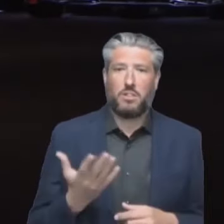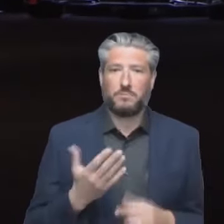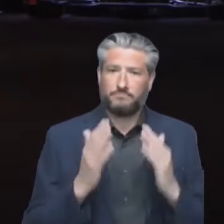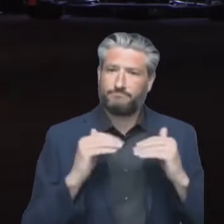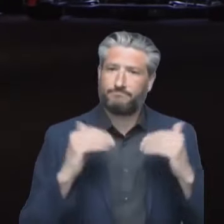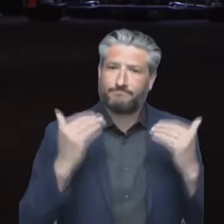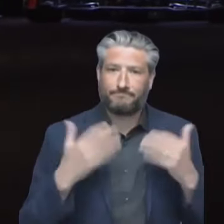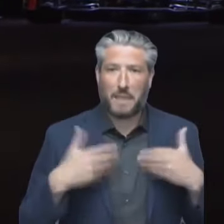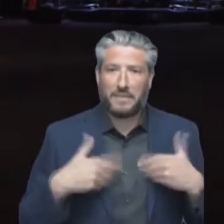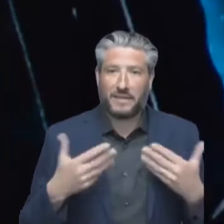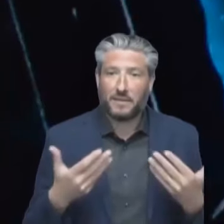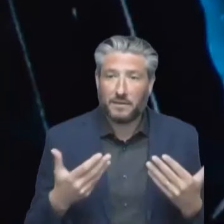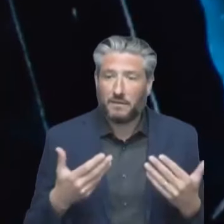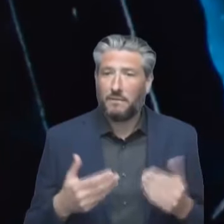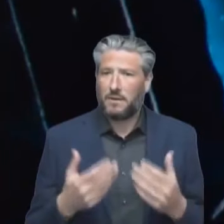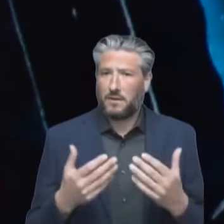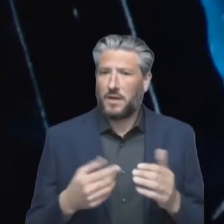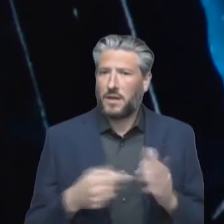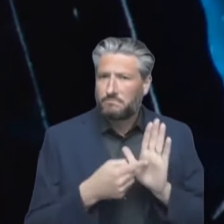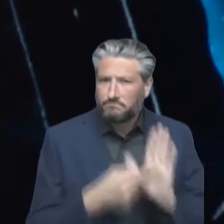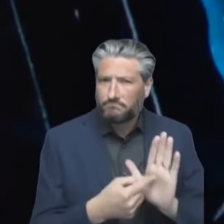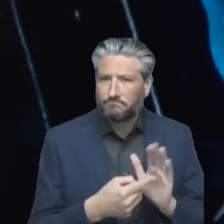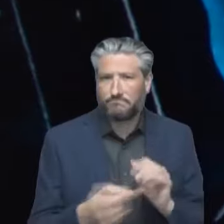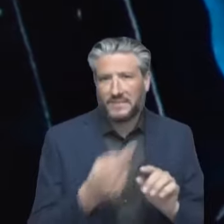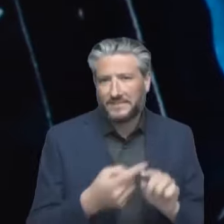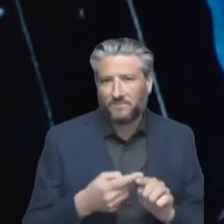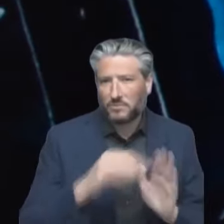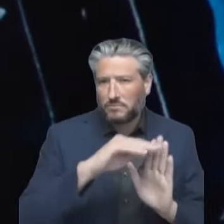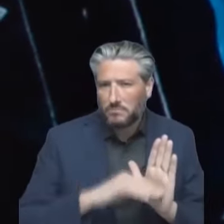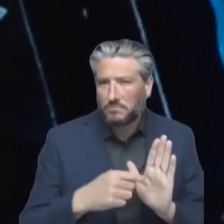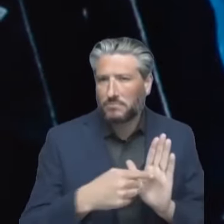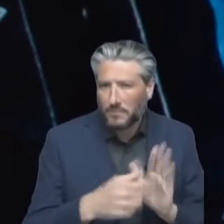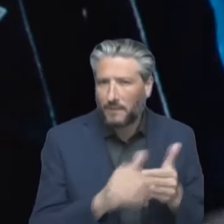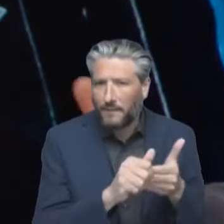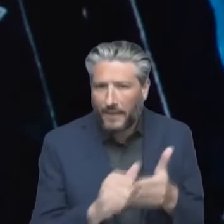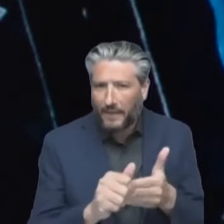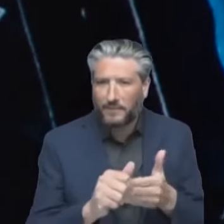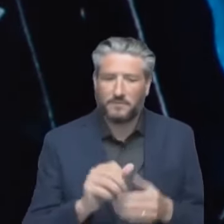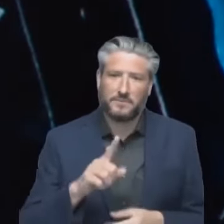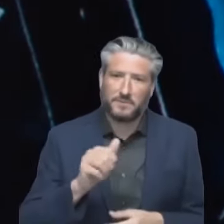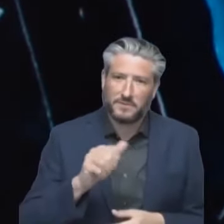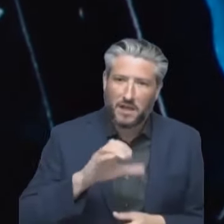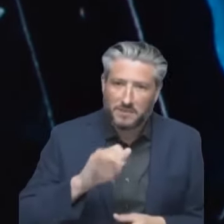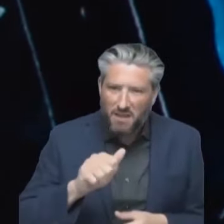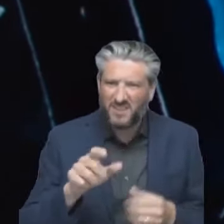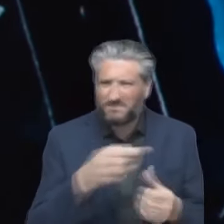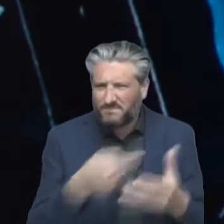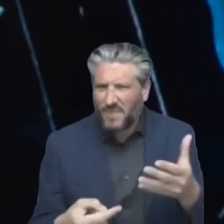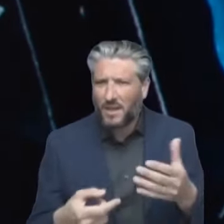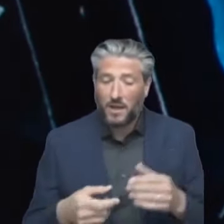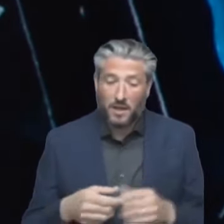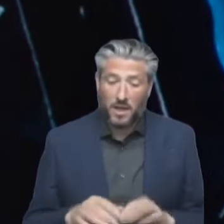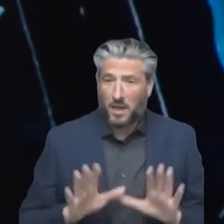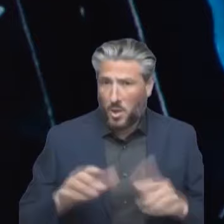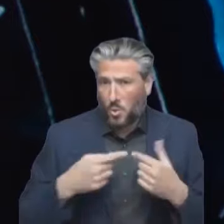as a guideline to all of us for deepening cooperation, and all opportunities are carefully examined.